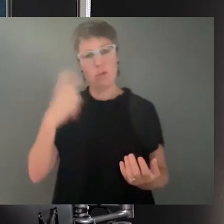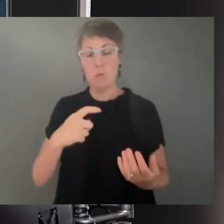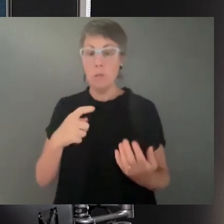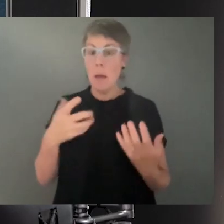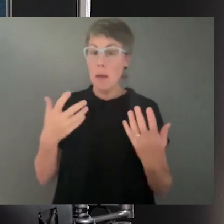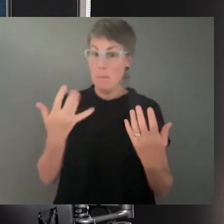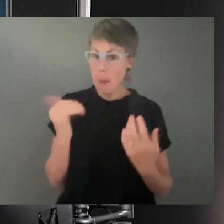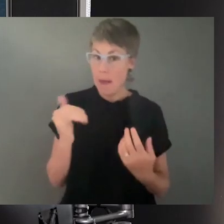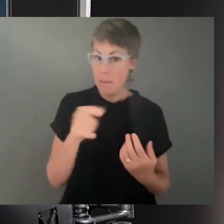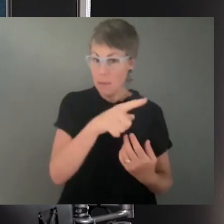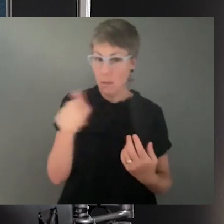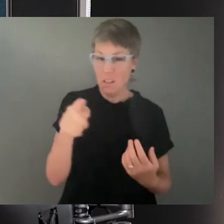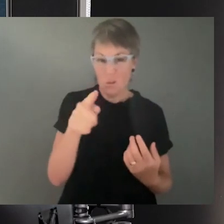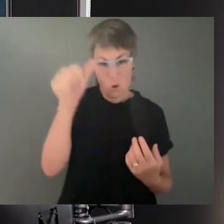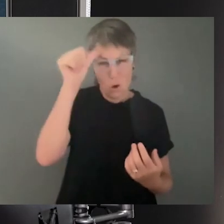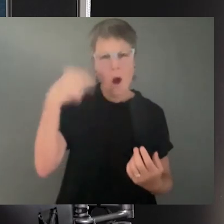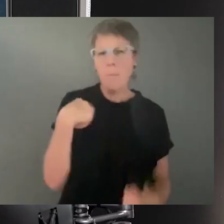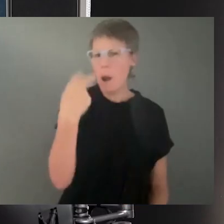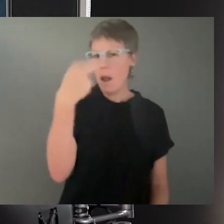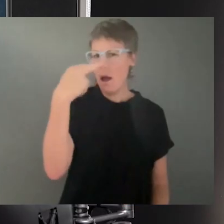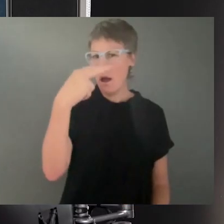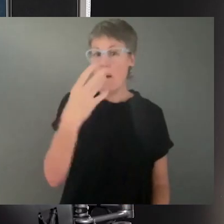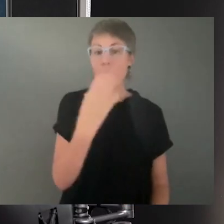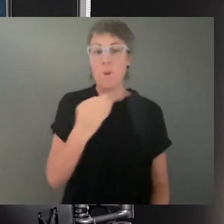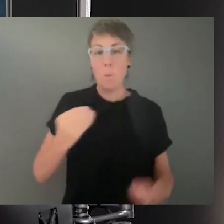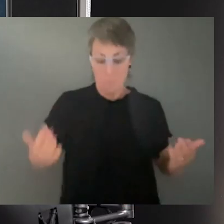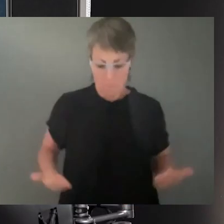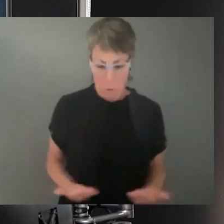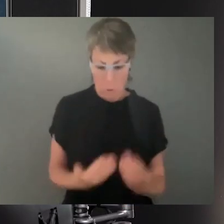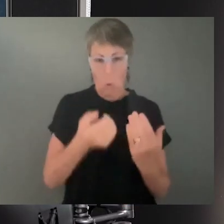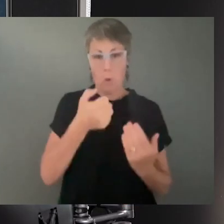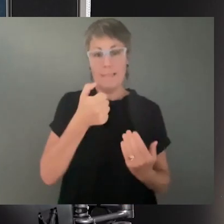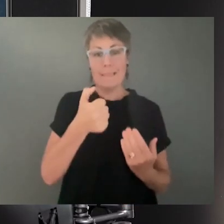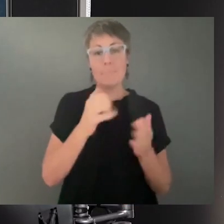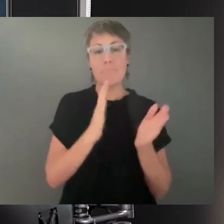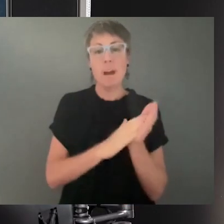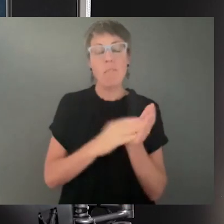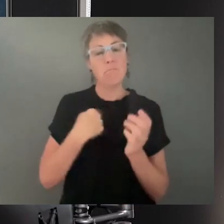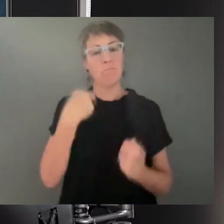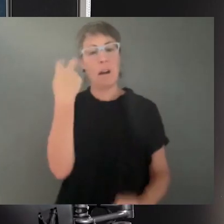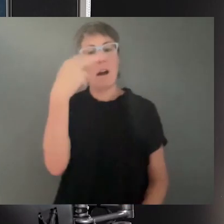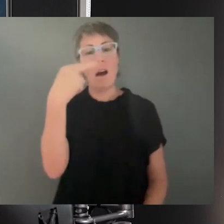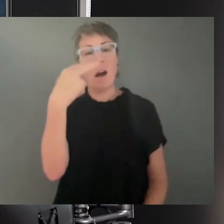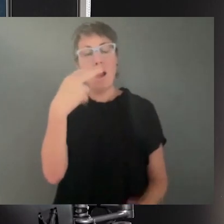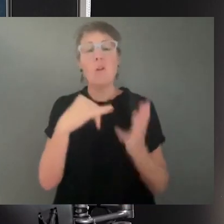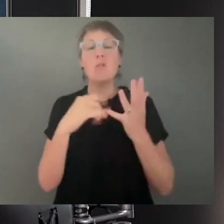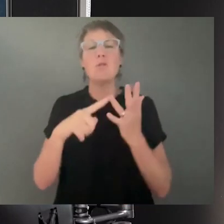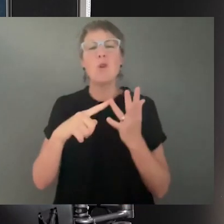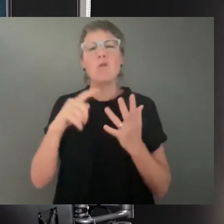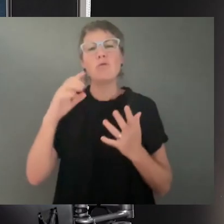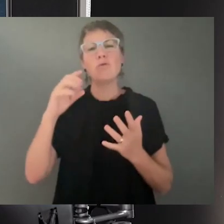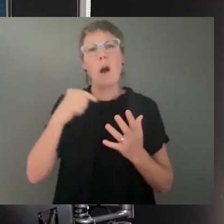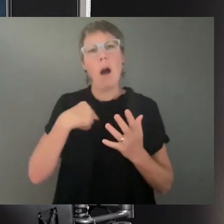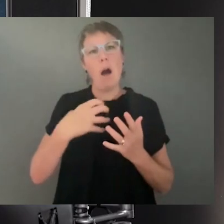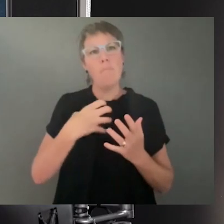would know that I am blind. I've been blind since I was 6 months old. And, radio for me has